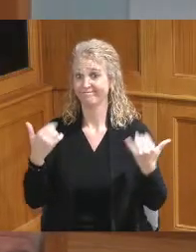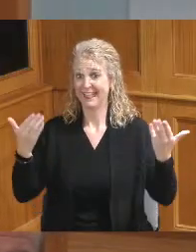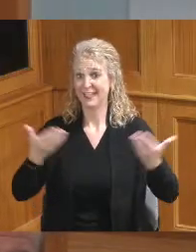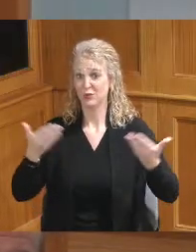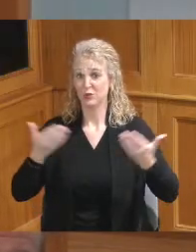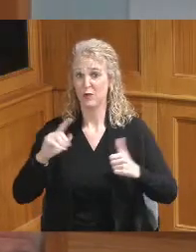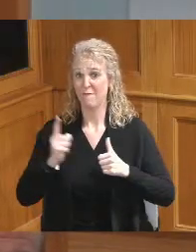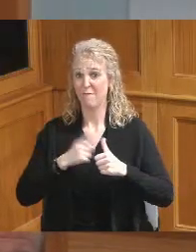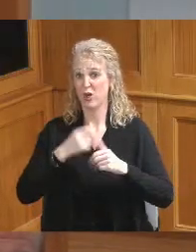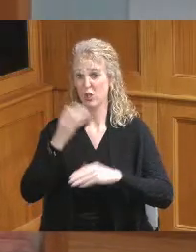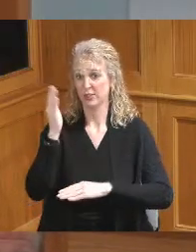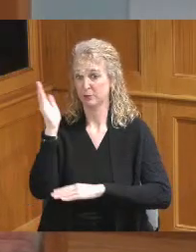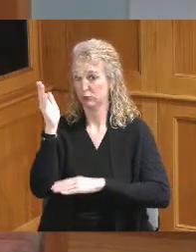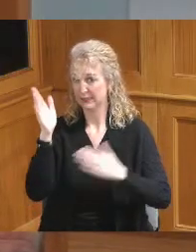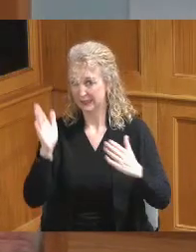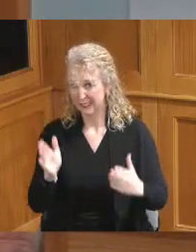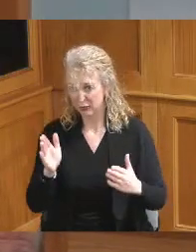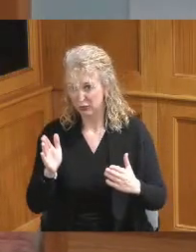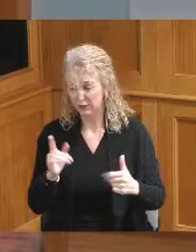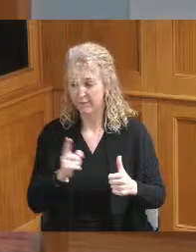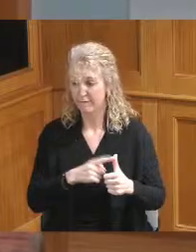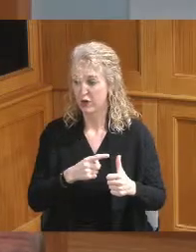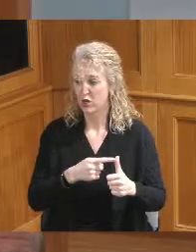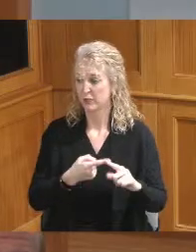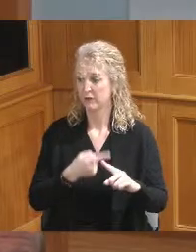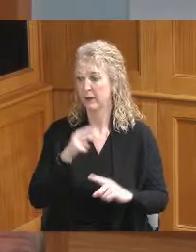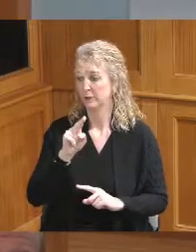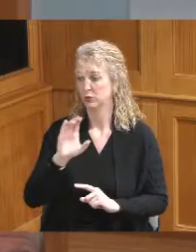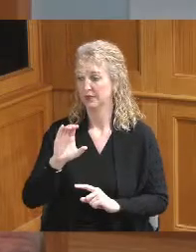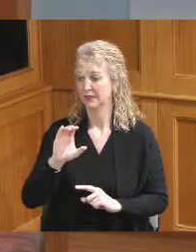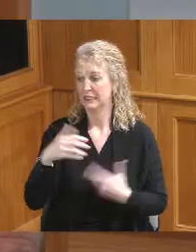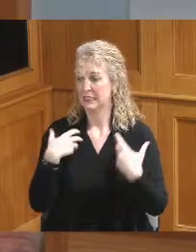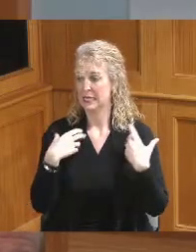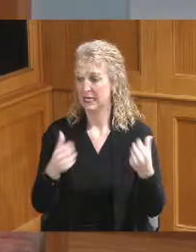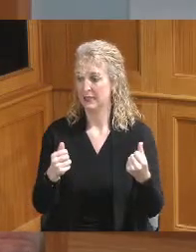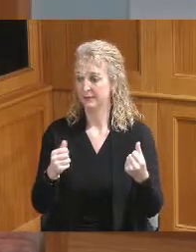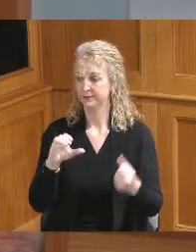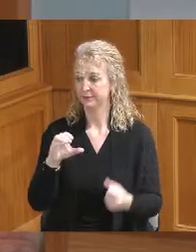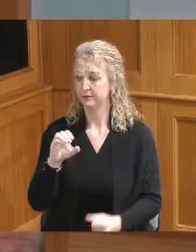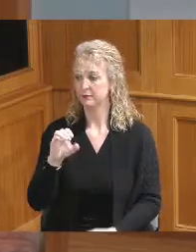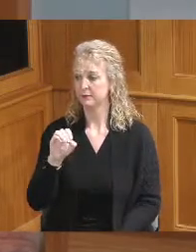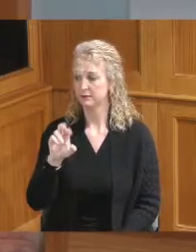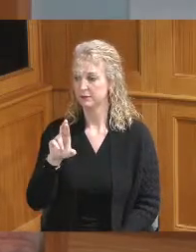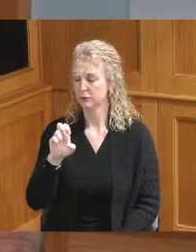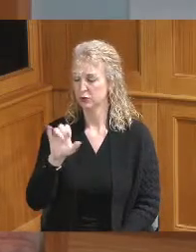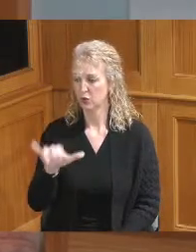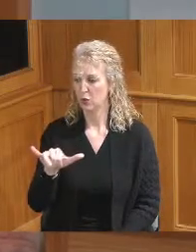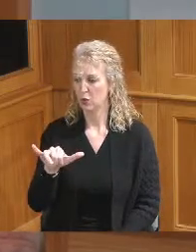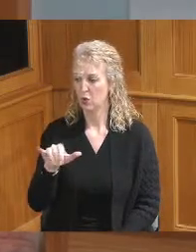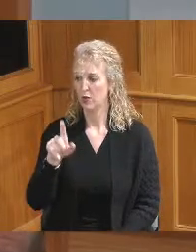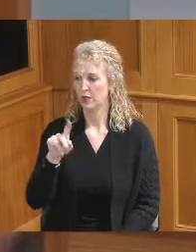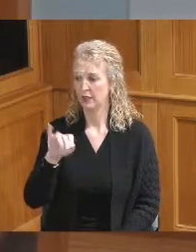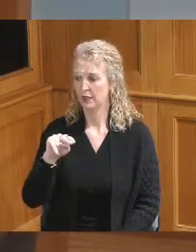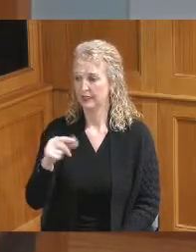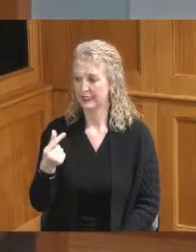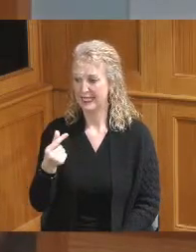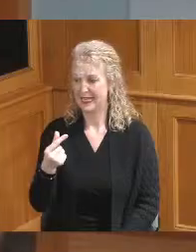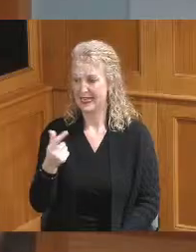our first speakers. And so first from UC Health, you are going to hear from Corey King, who is our Executive